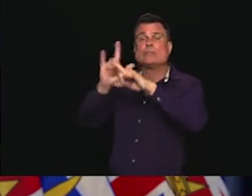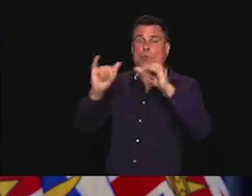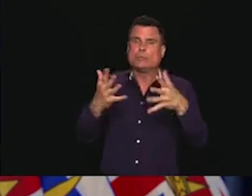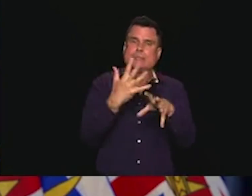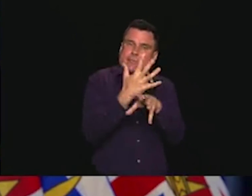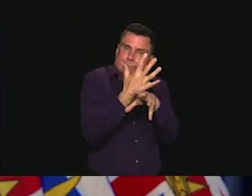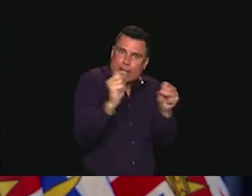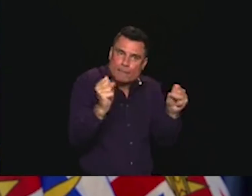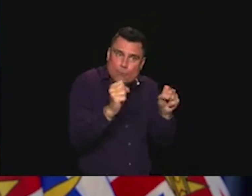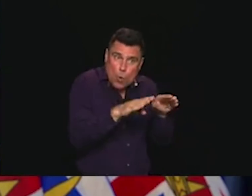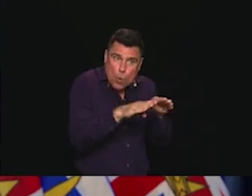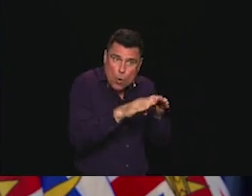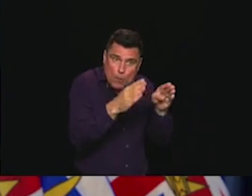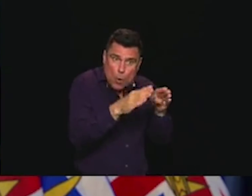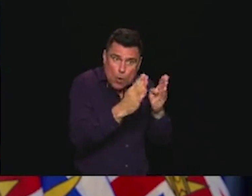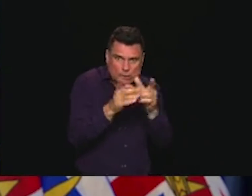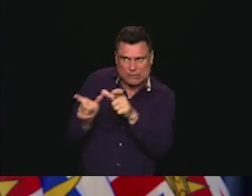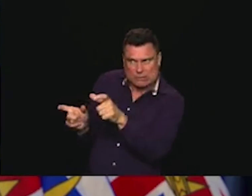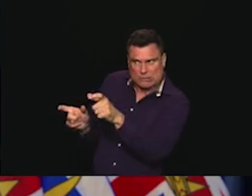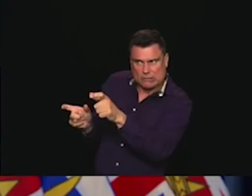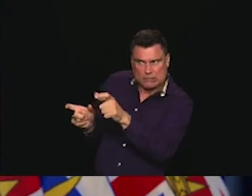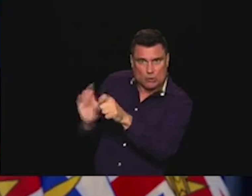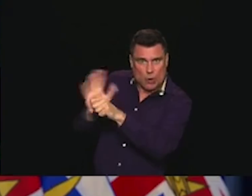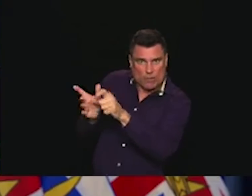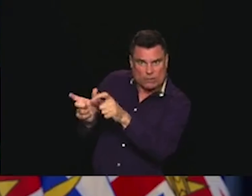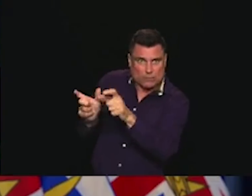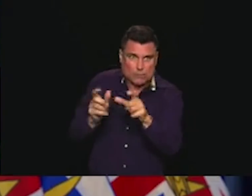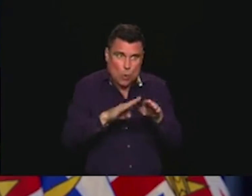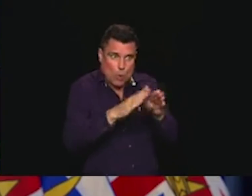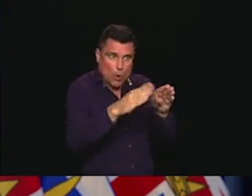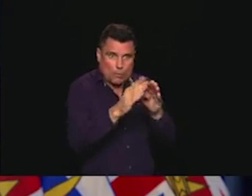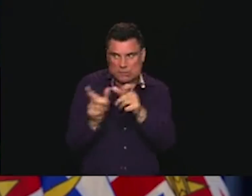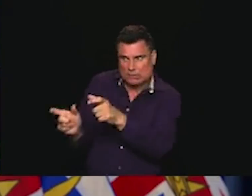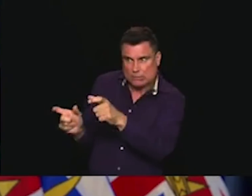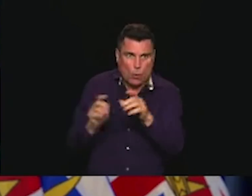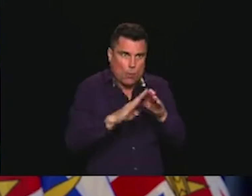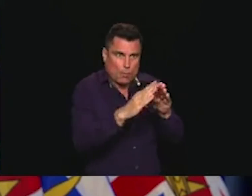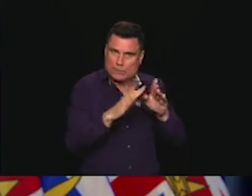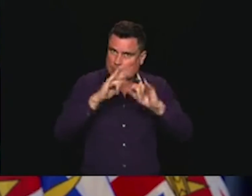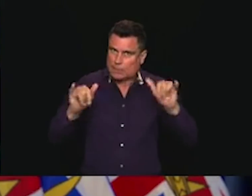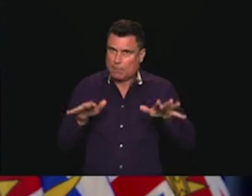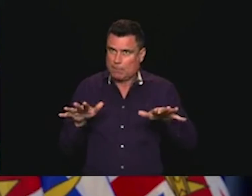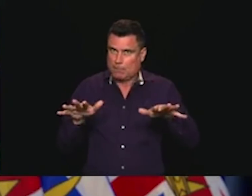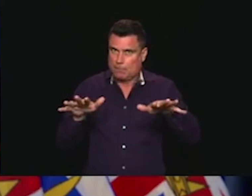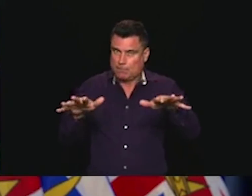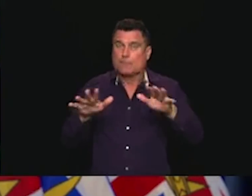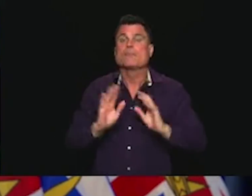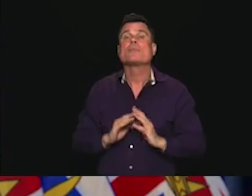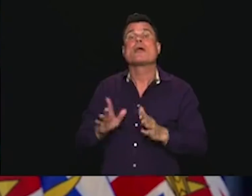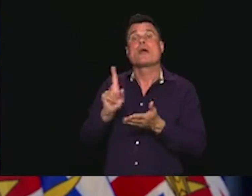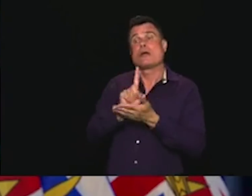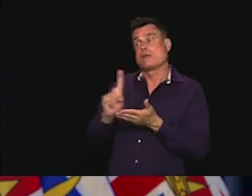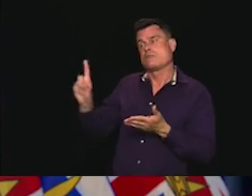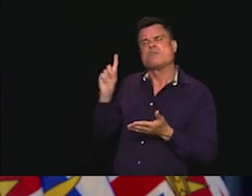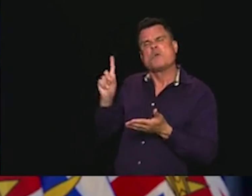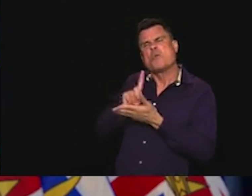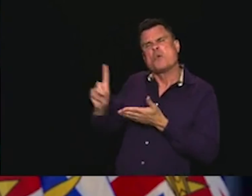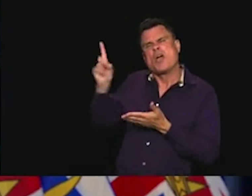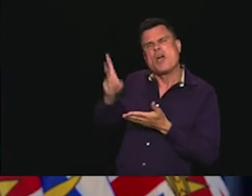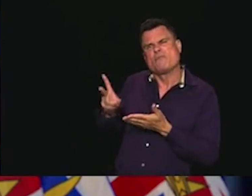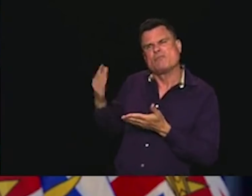the outbreaks that we are continuing to manage. And we will be and will continue to do this in public health. Protecting everybody in